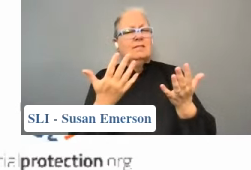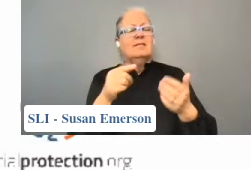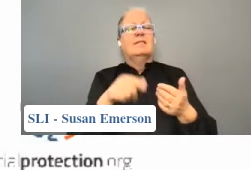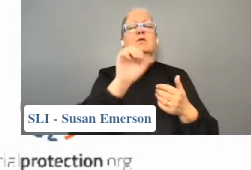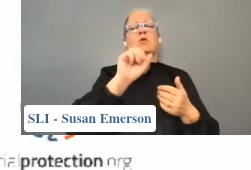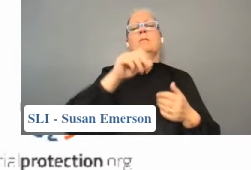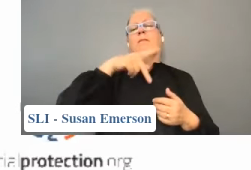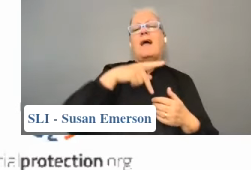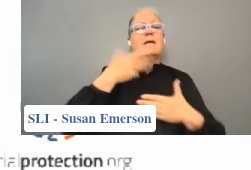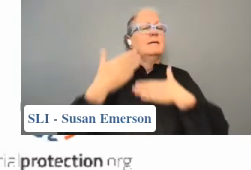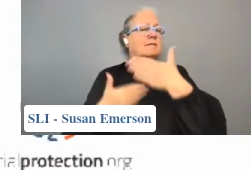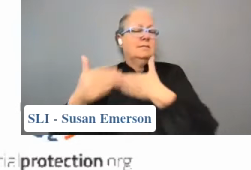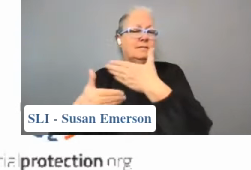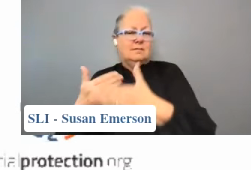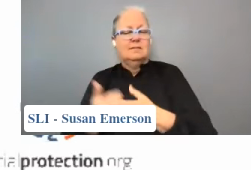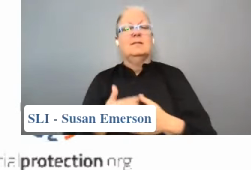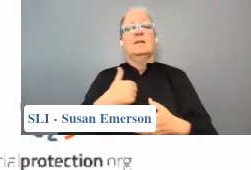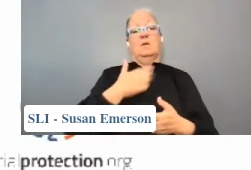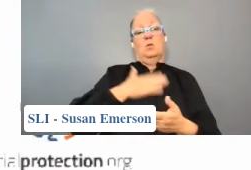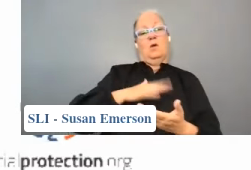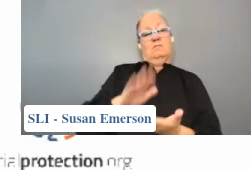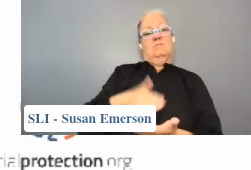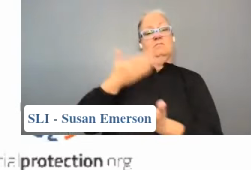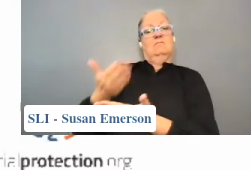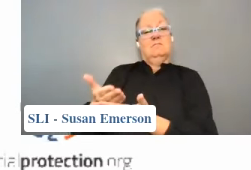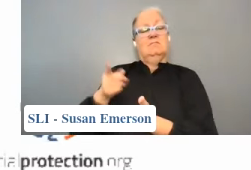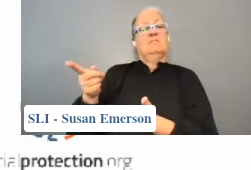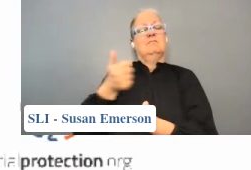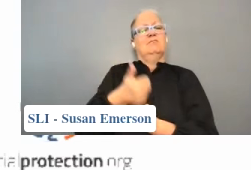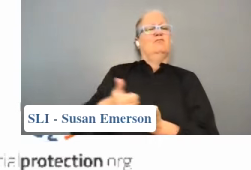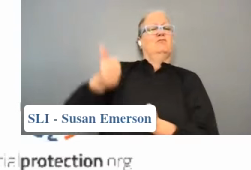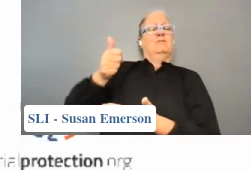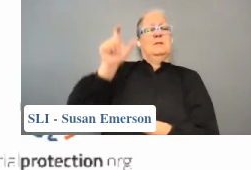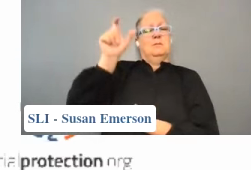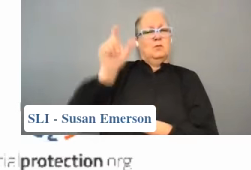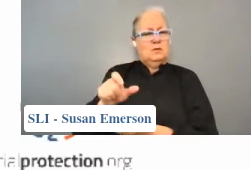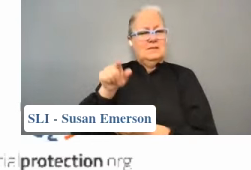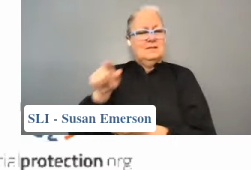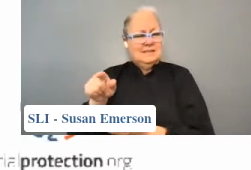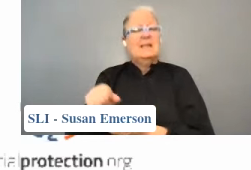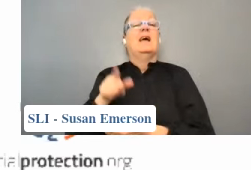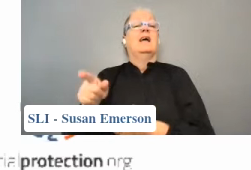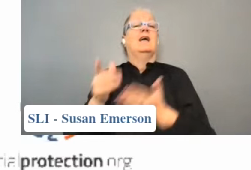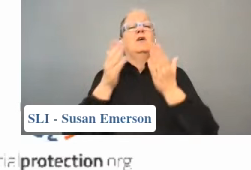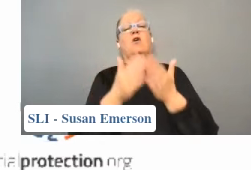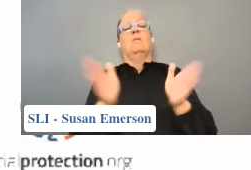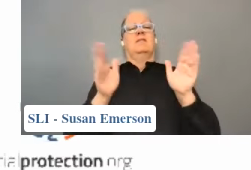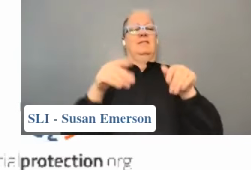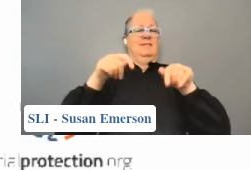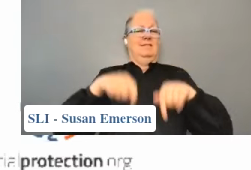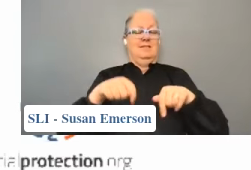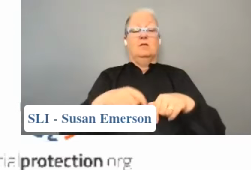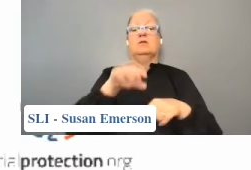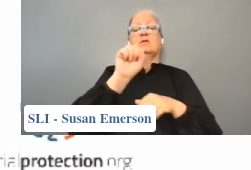Goulding, Assistant Secretary of DFAT's Gender Equality Branch, to open this webinar today. Over to you, Sarah.